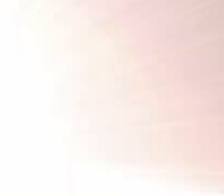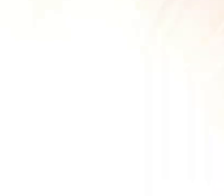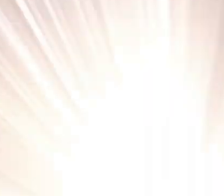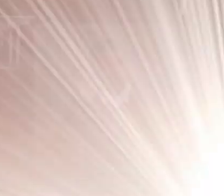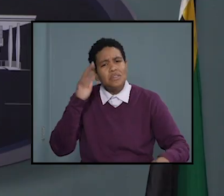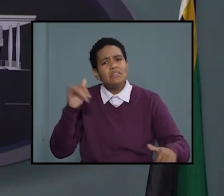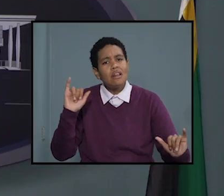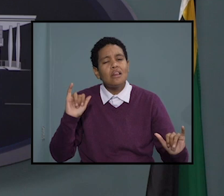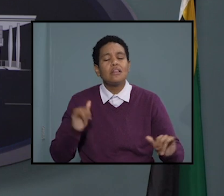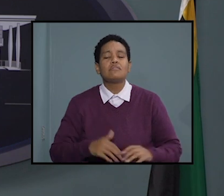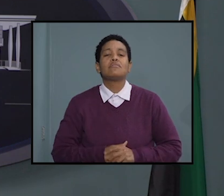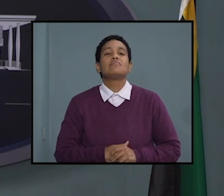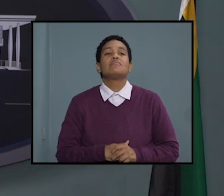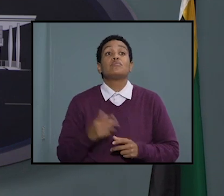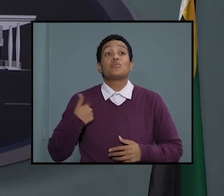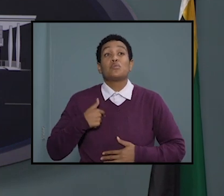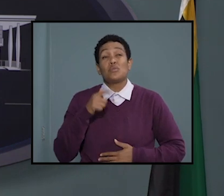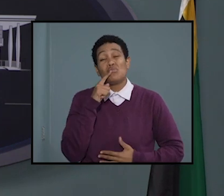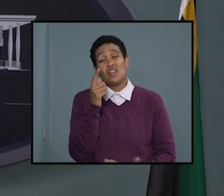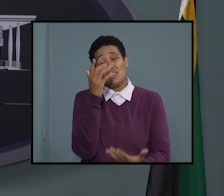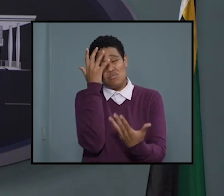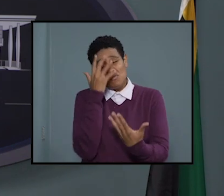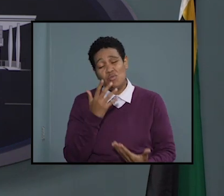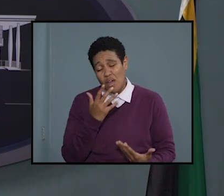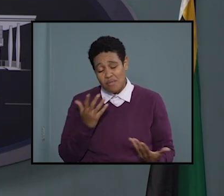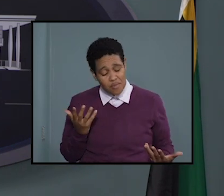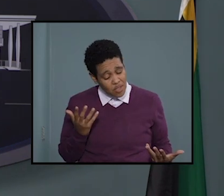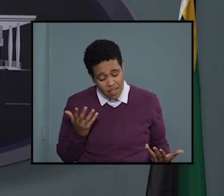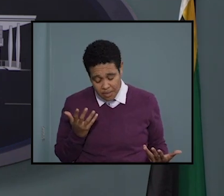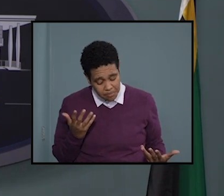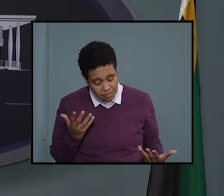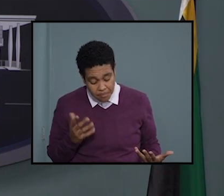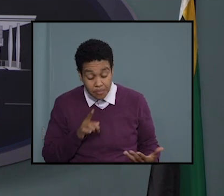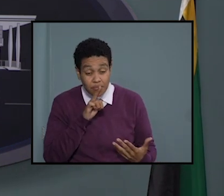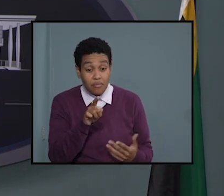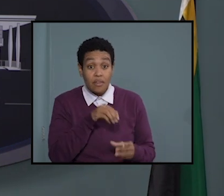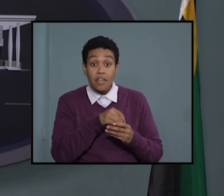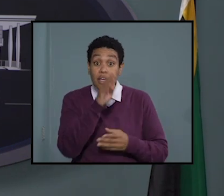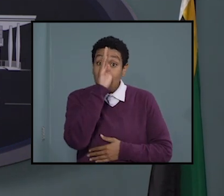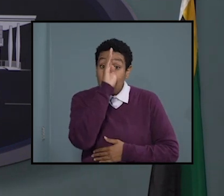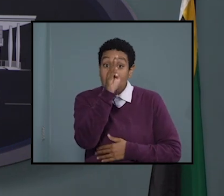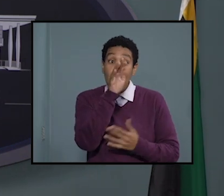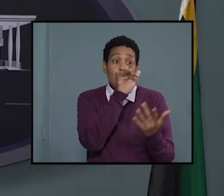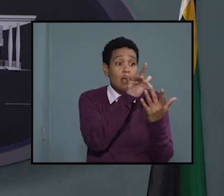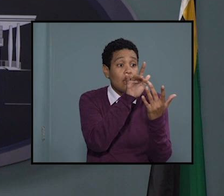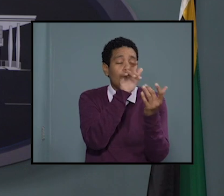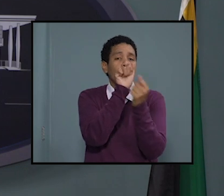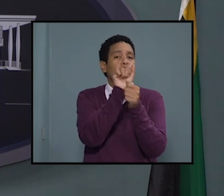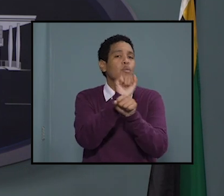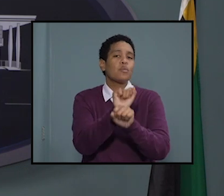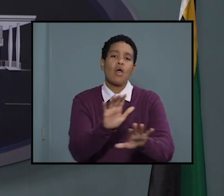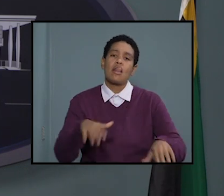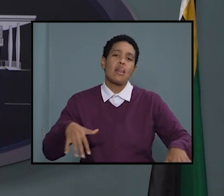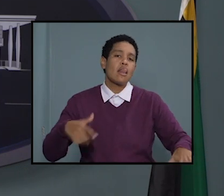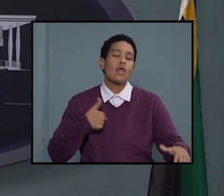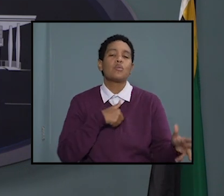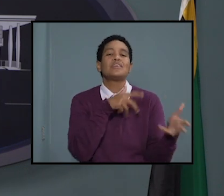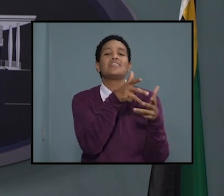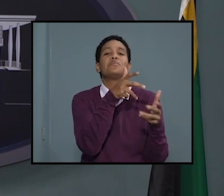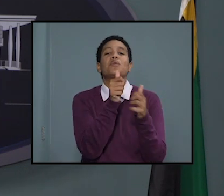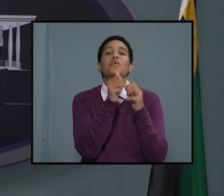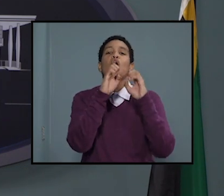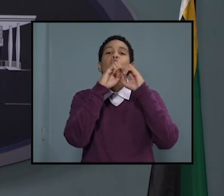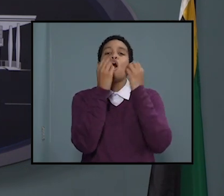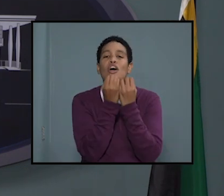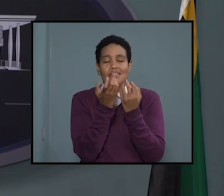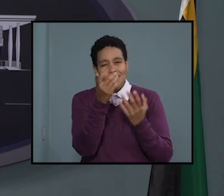to. We regretfully have not been in direct touch with the workers. We've been speaking with the